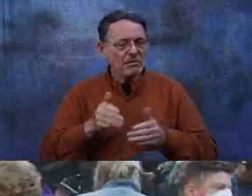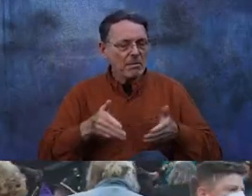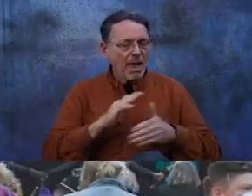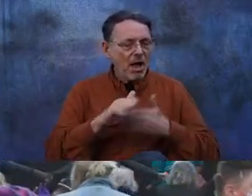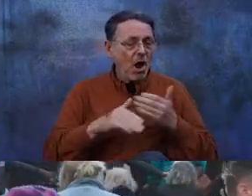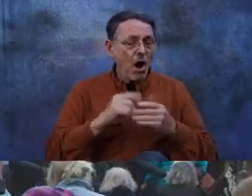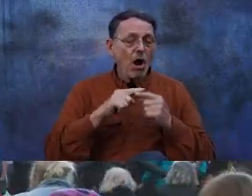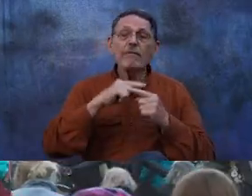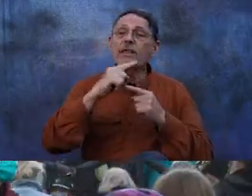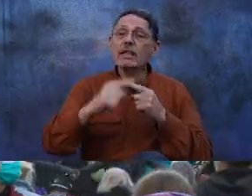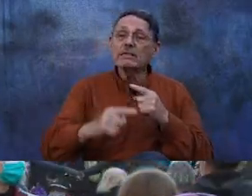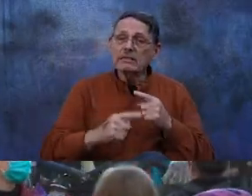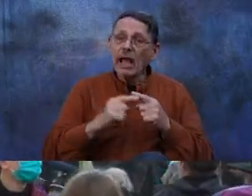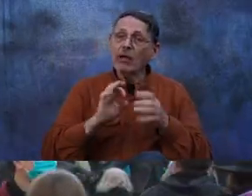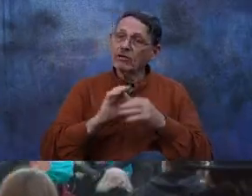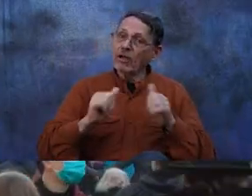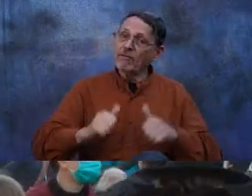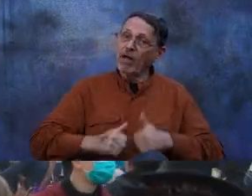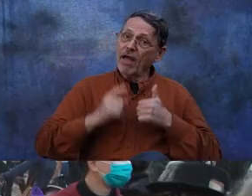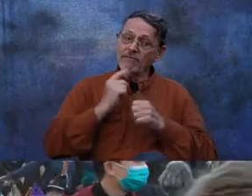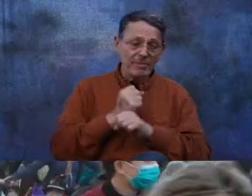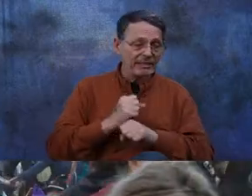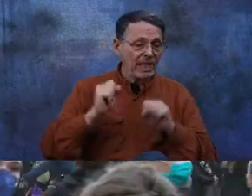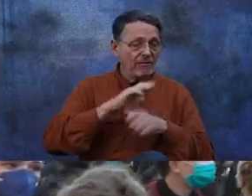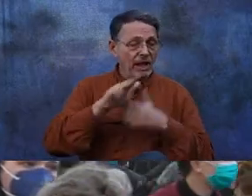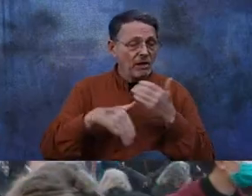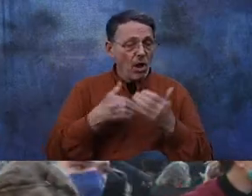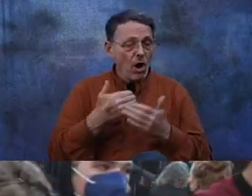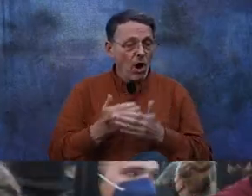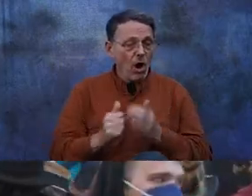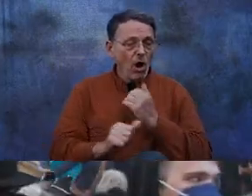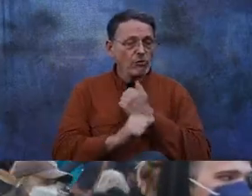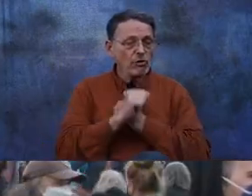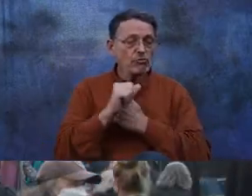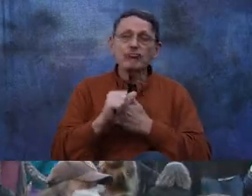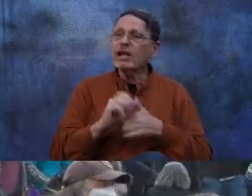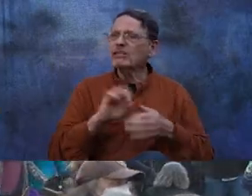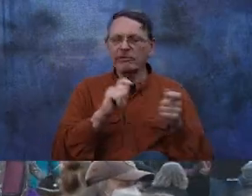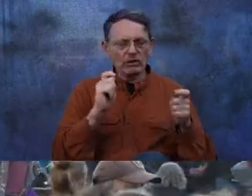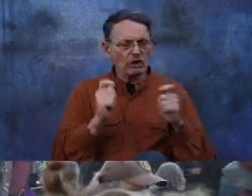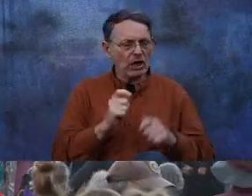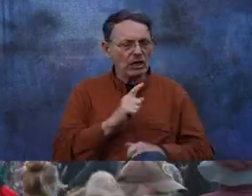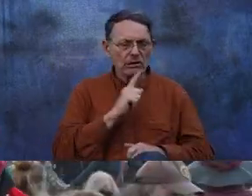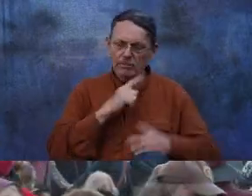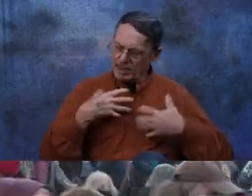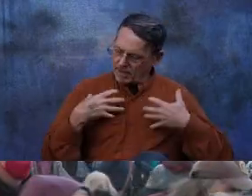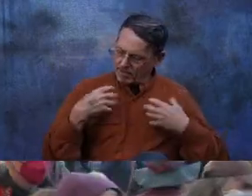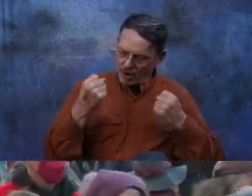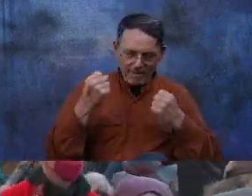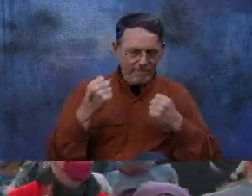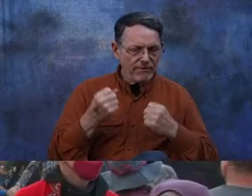cycles of life be saved and all the risk of change be